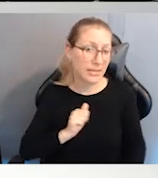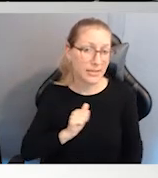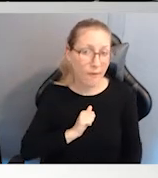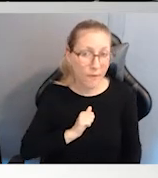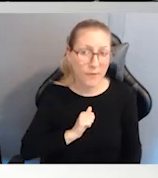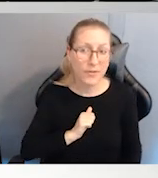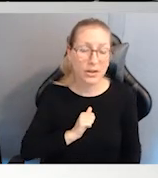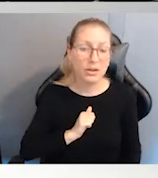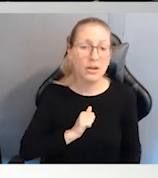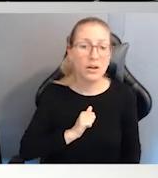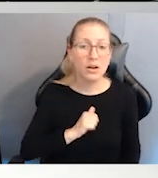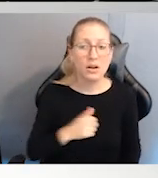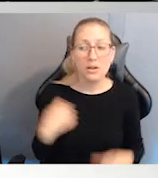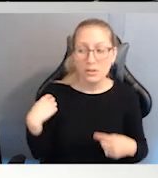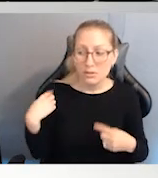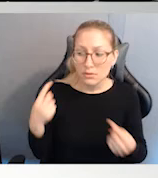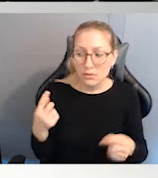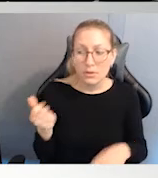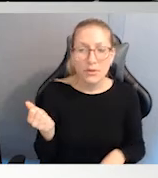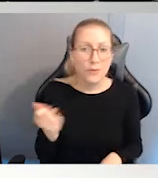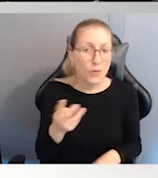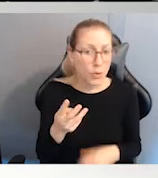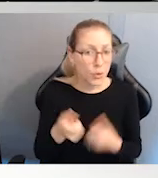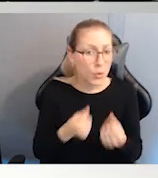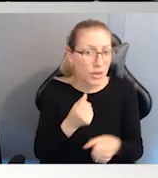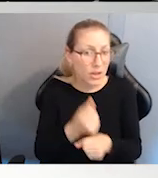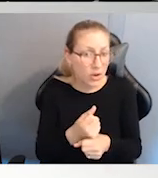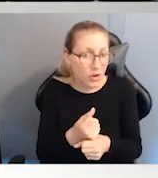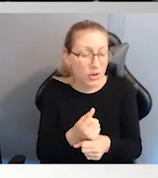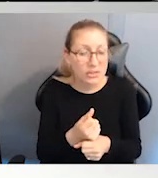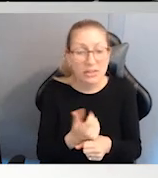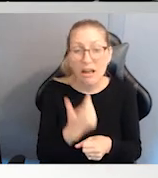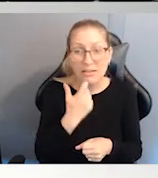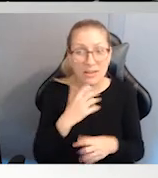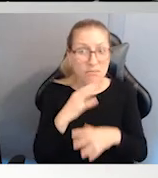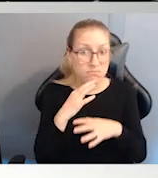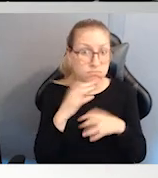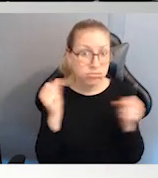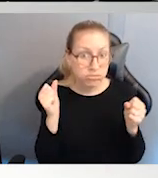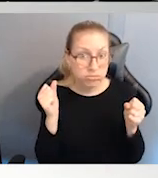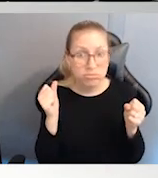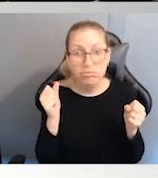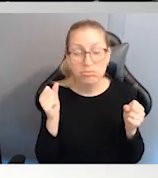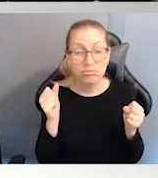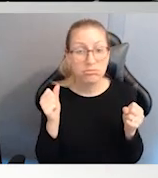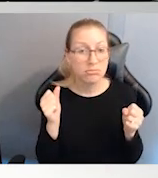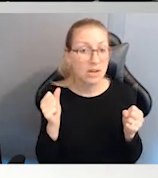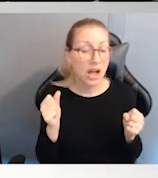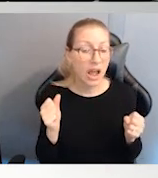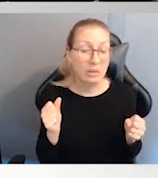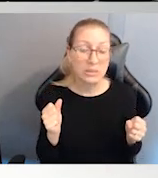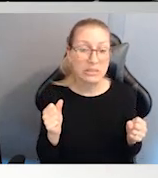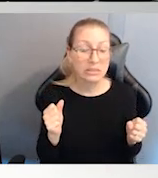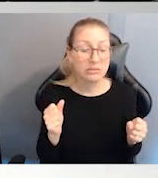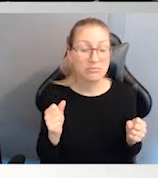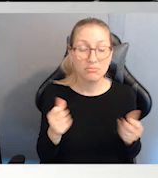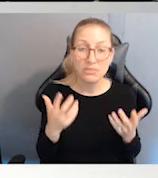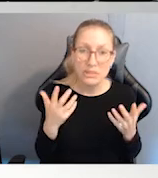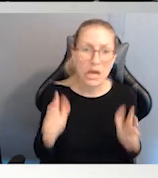Throughout the last couple of years, I said enough's enough, and I contacted Disability Rights